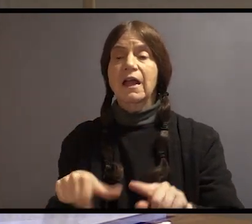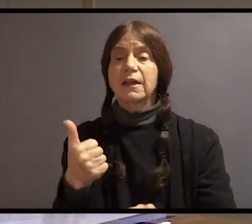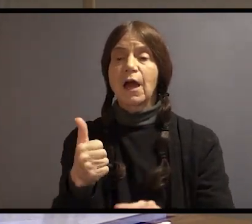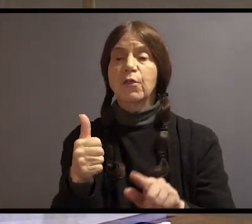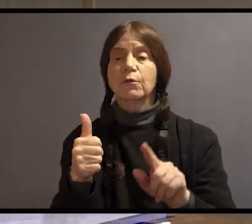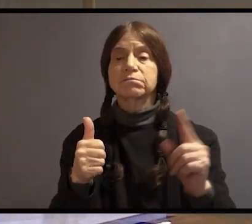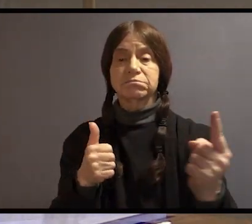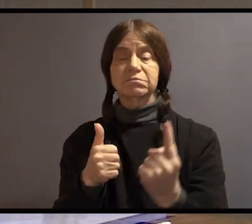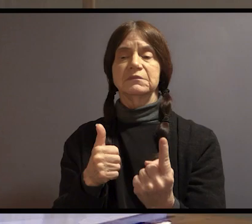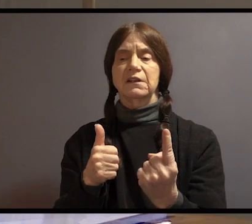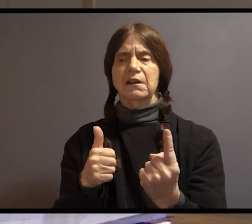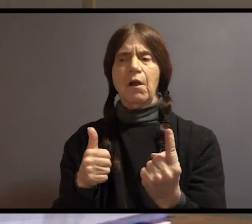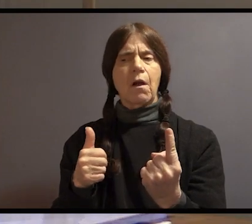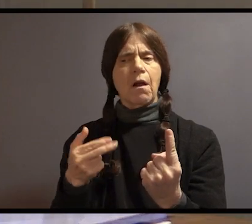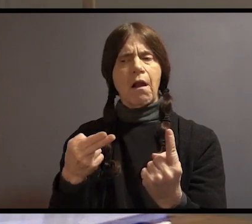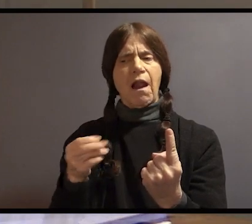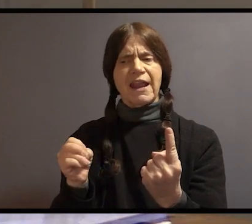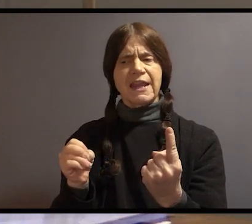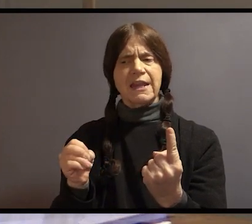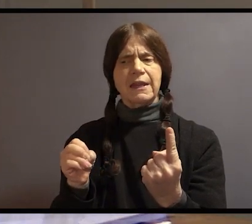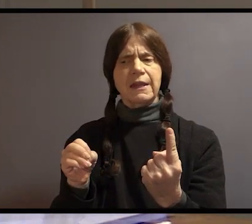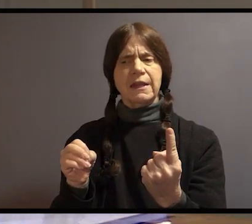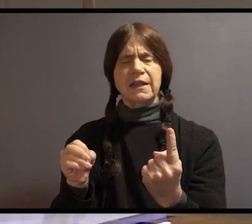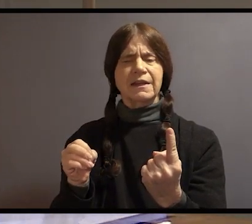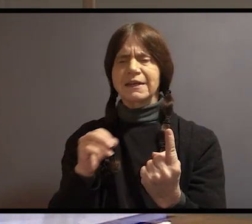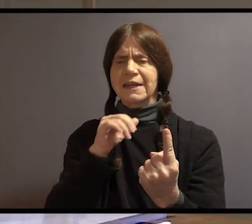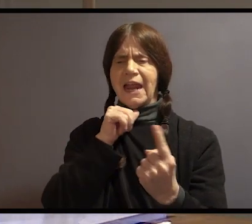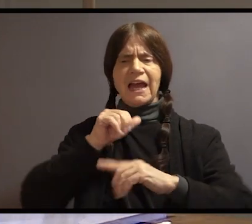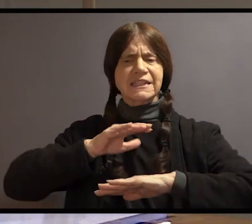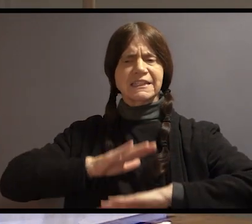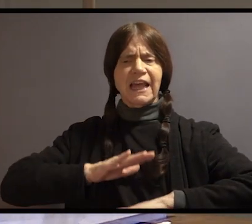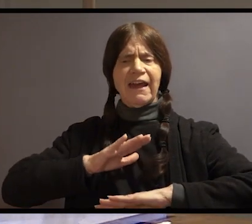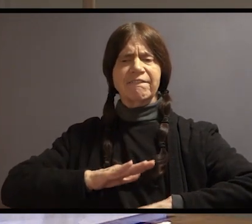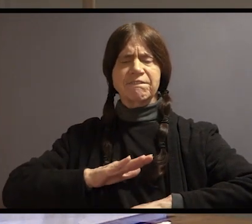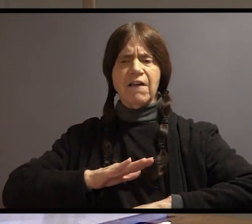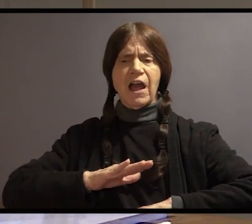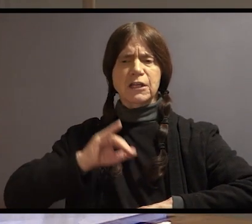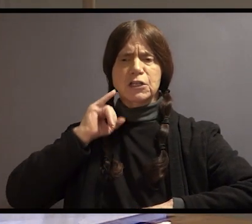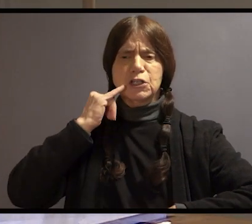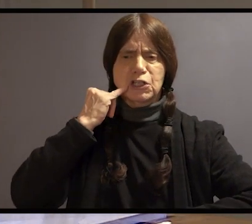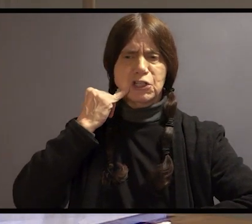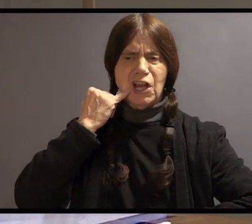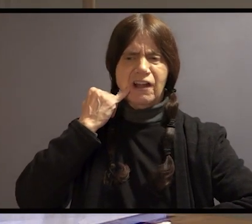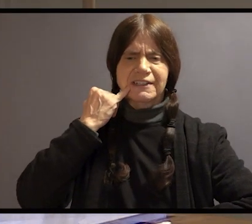did he begin to be unsatisfied and jealous.